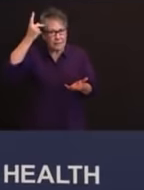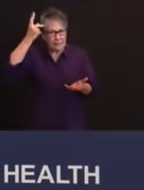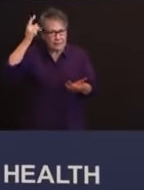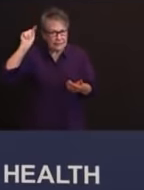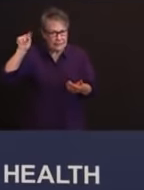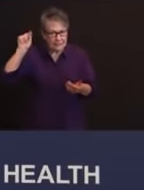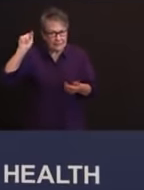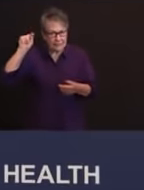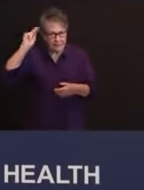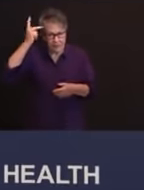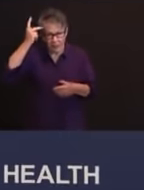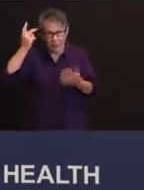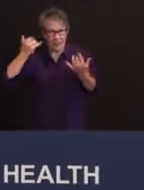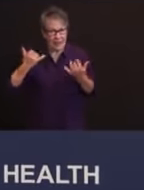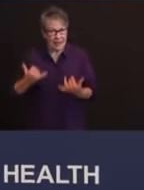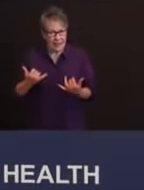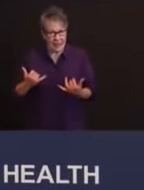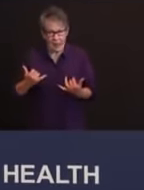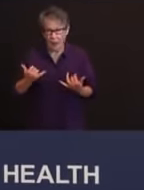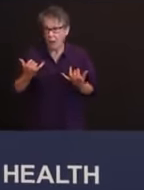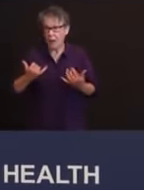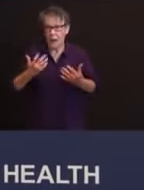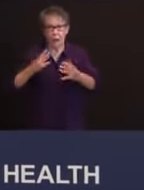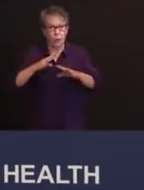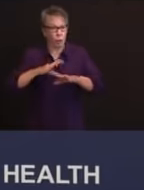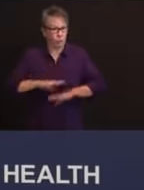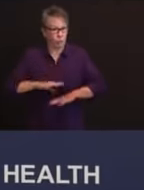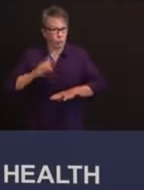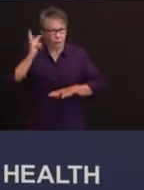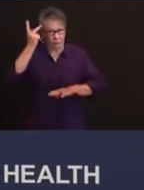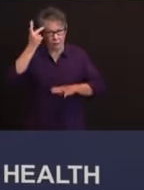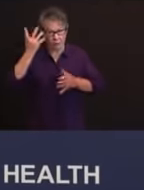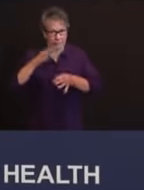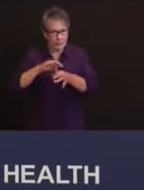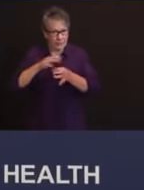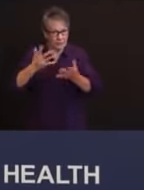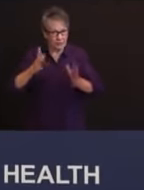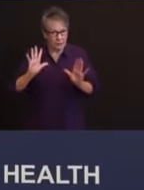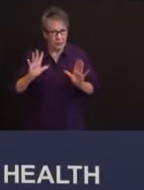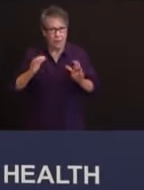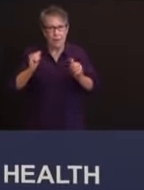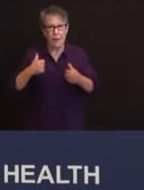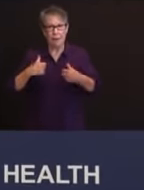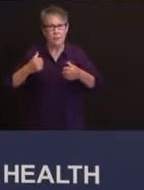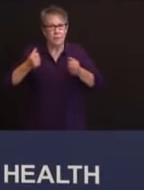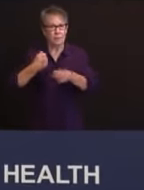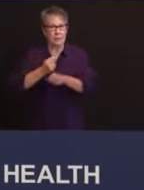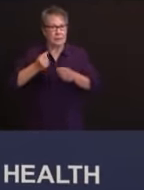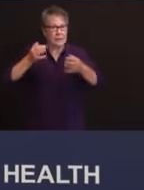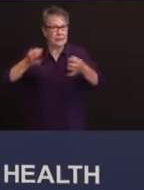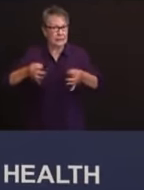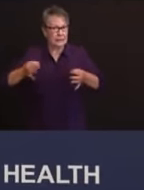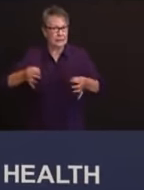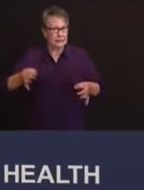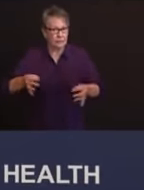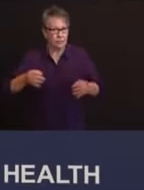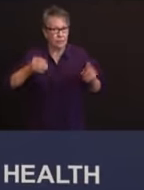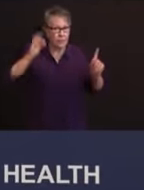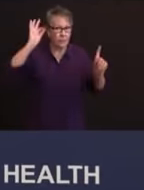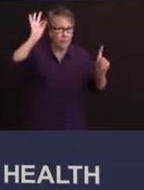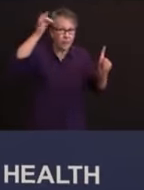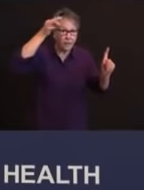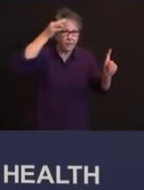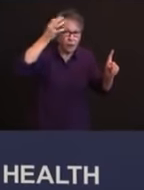concern today, I have to say. I feel like the folks that we're dealing with at the federal level, private sector, medical